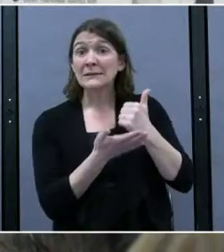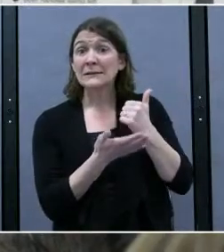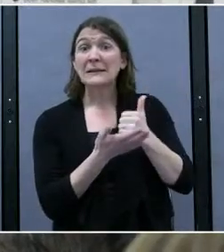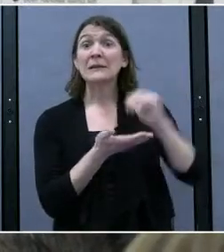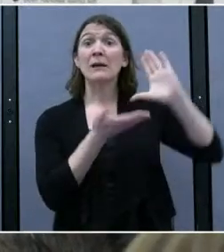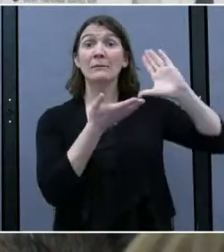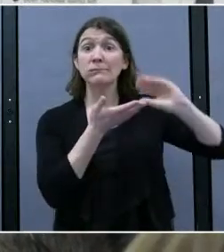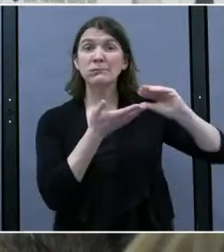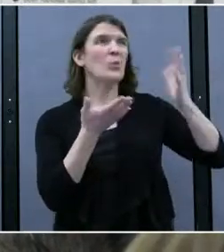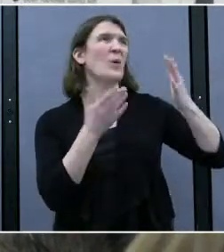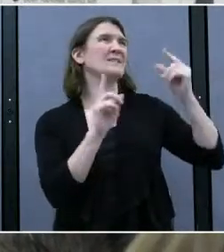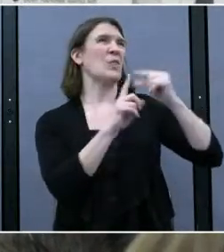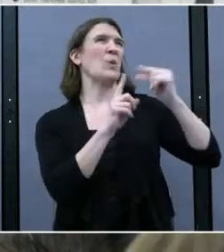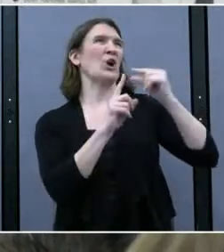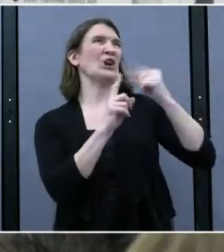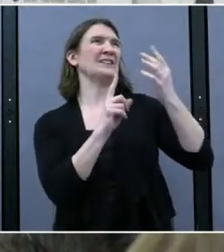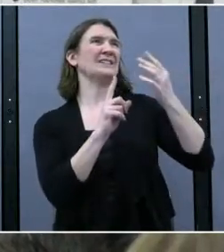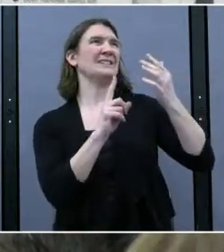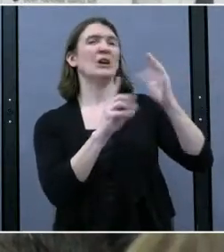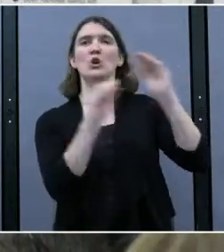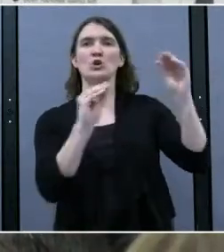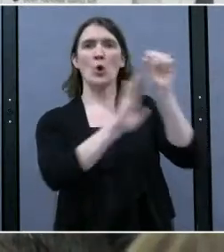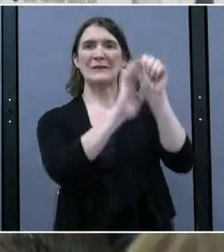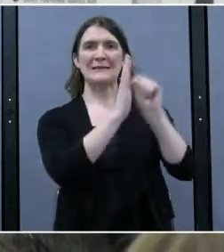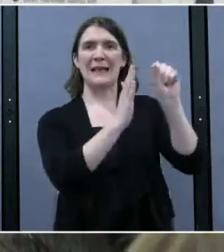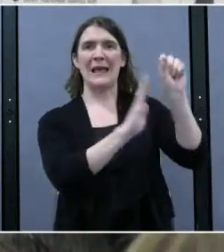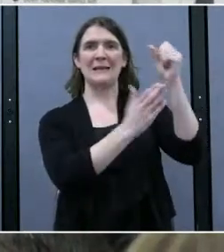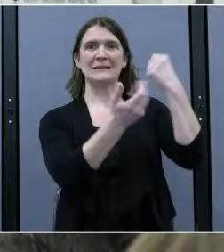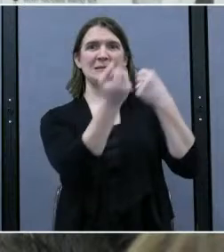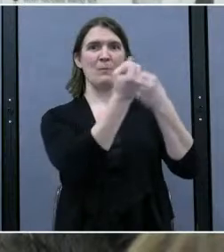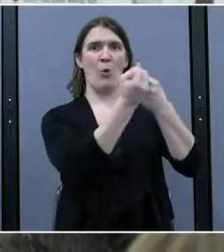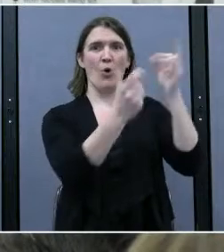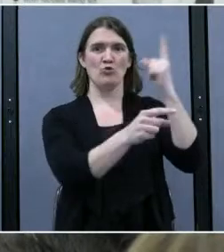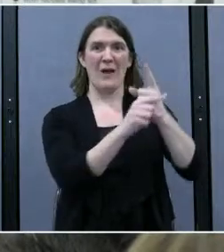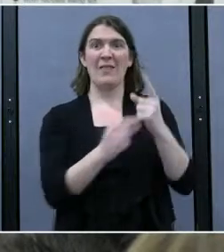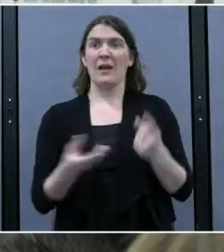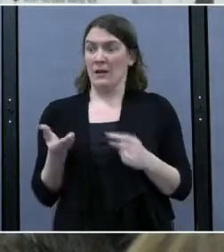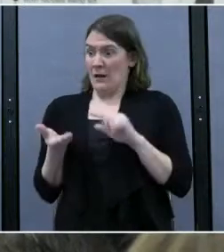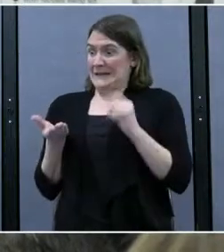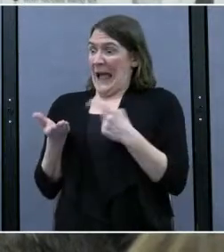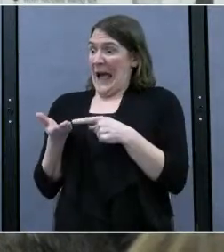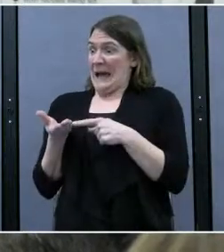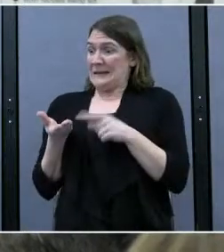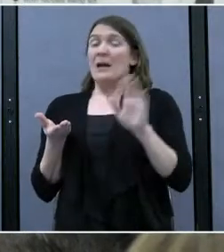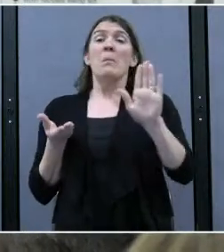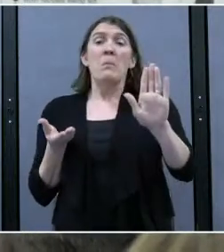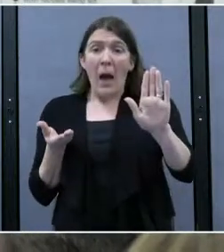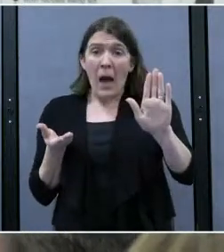I don't know what the technical words are, but support for folks. So there is sort of like a proportional